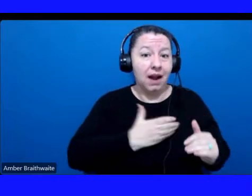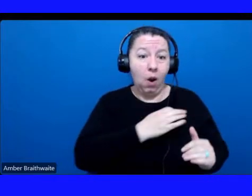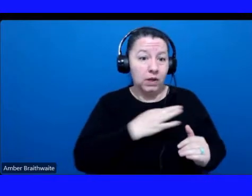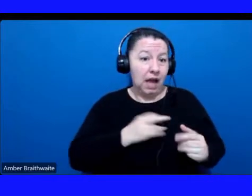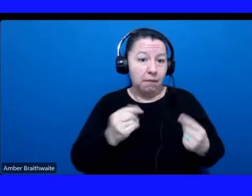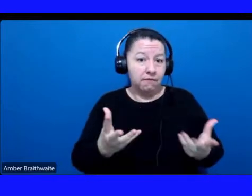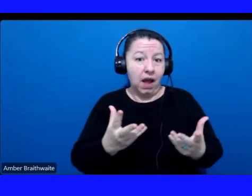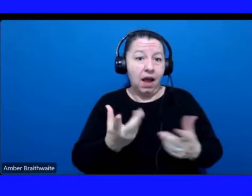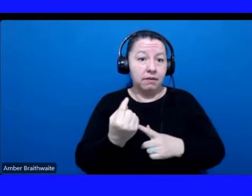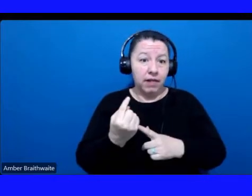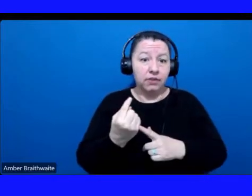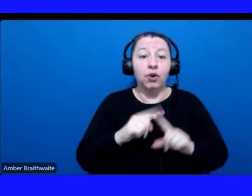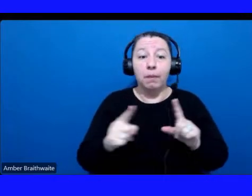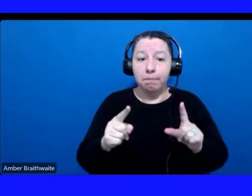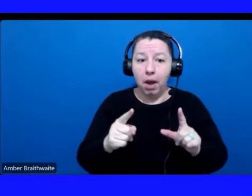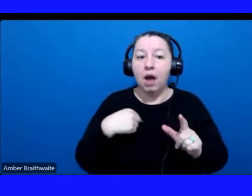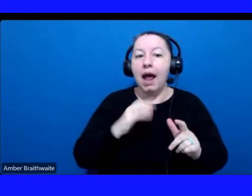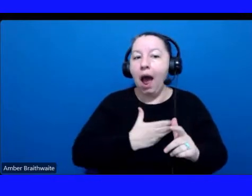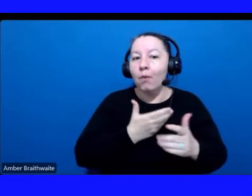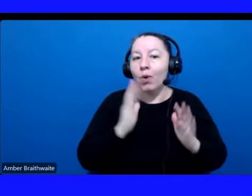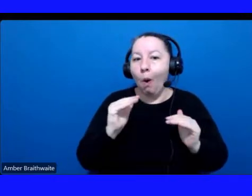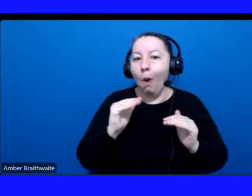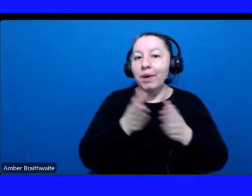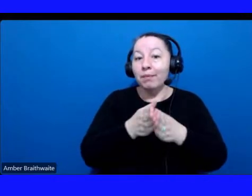point based on increased utilization?